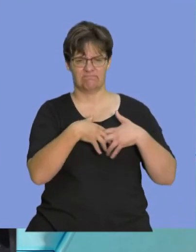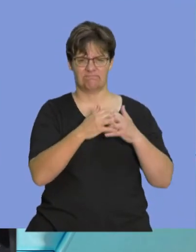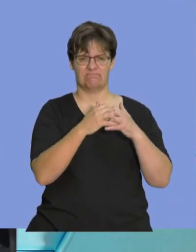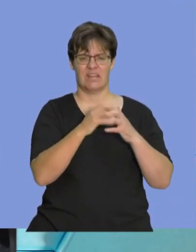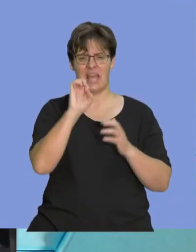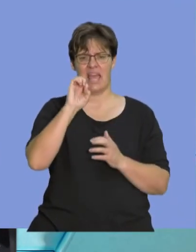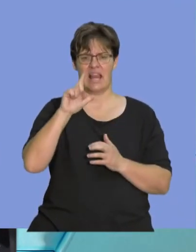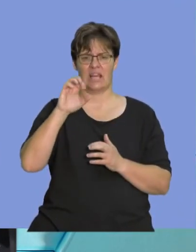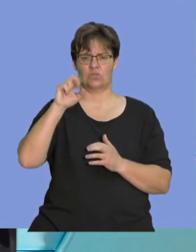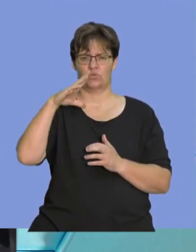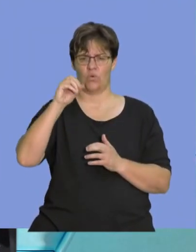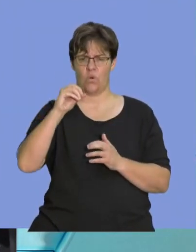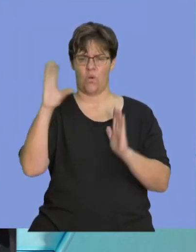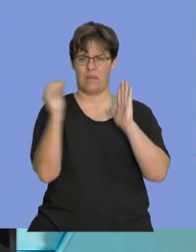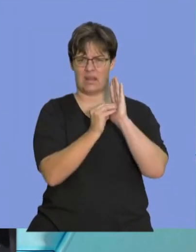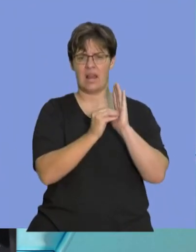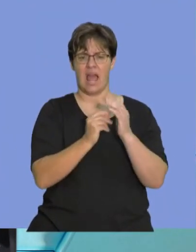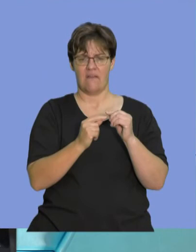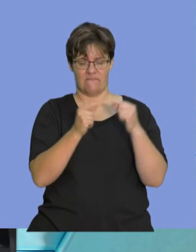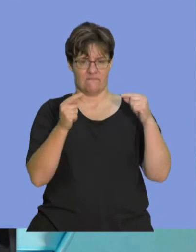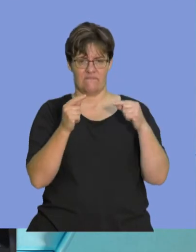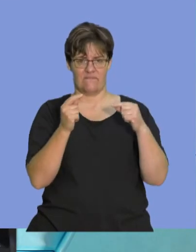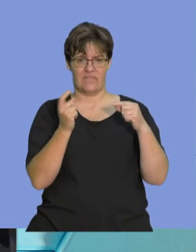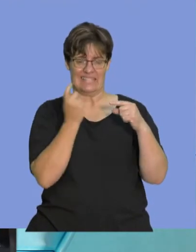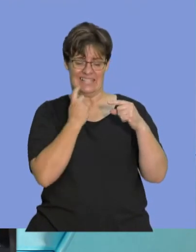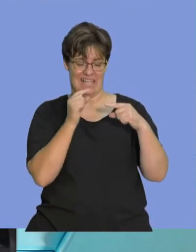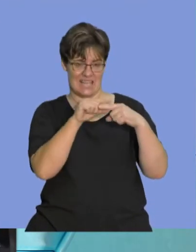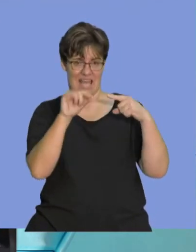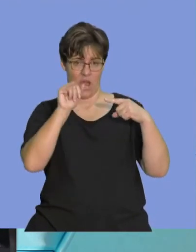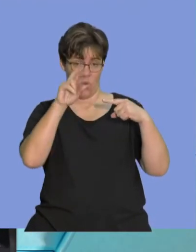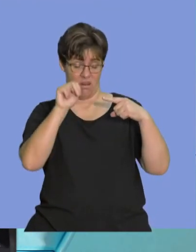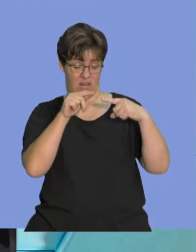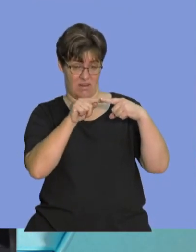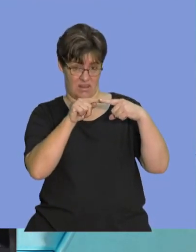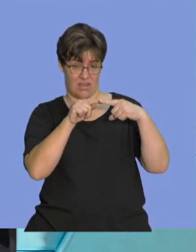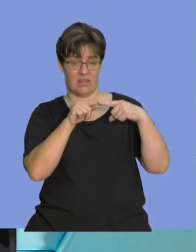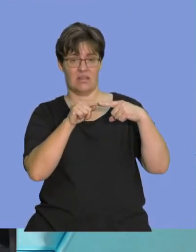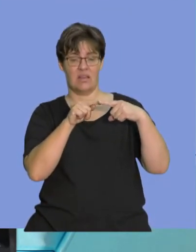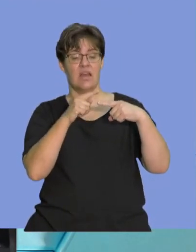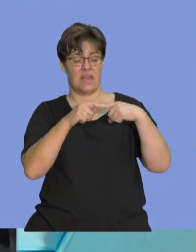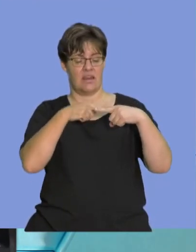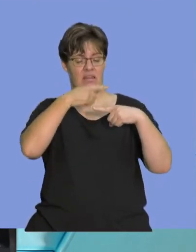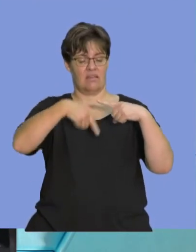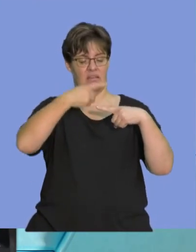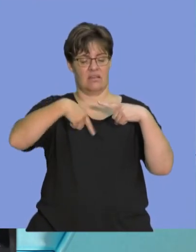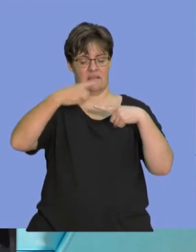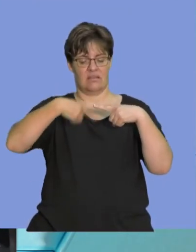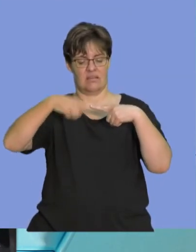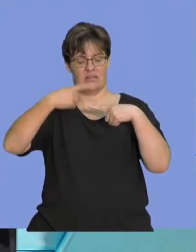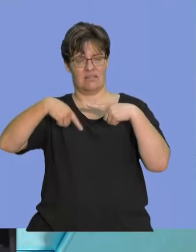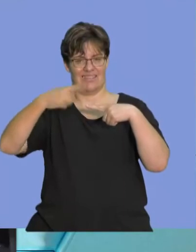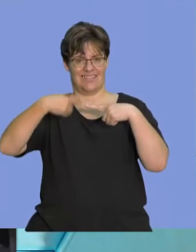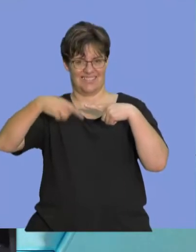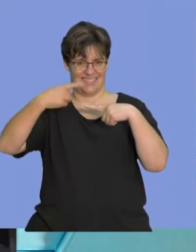an electromagnet. You just take a iron nail, and there's a reason why iron, because iron is a ferromagnetic material.